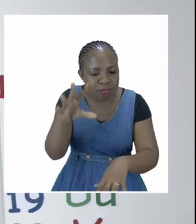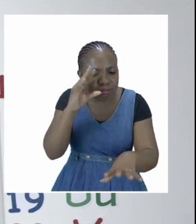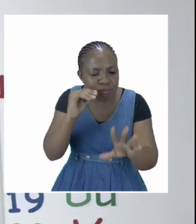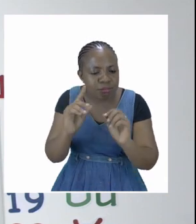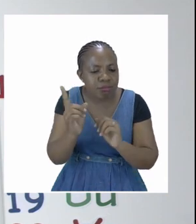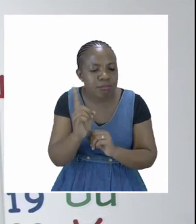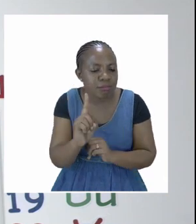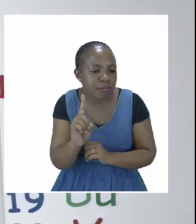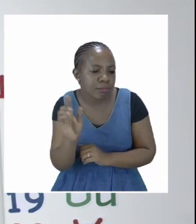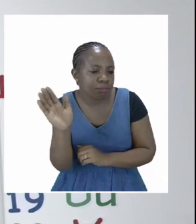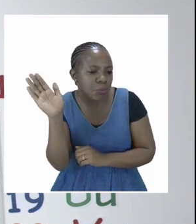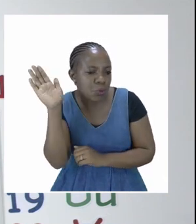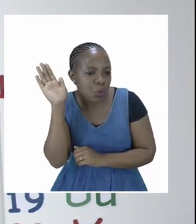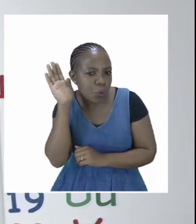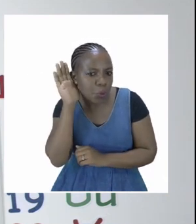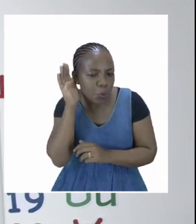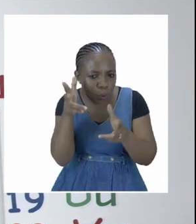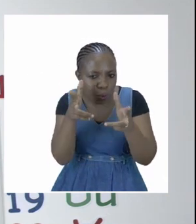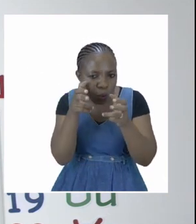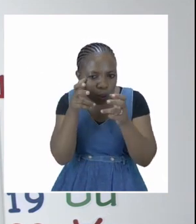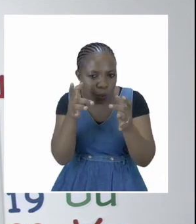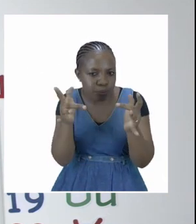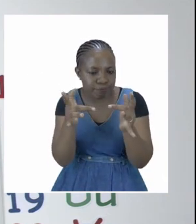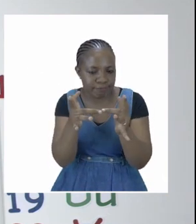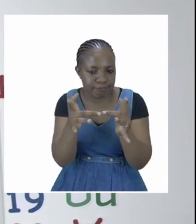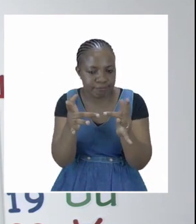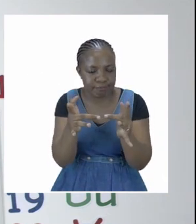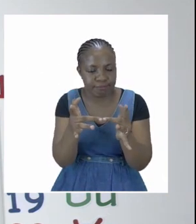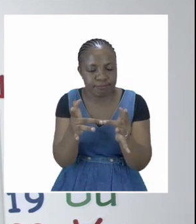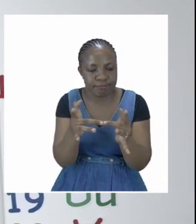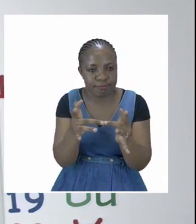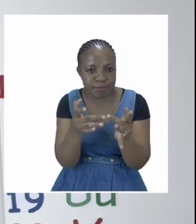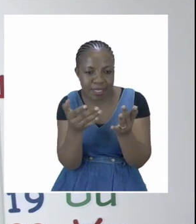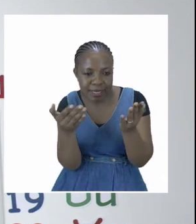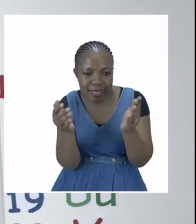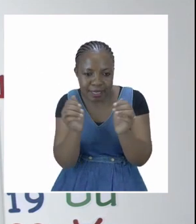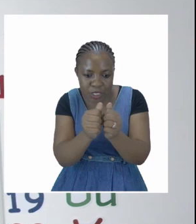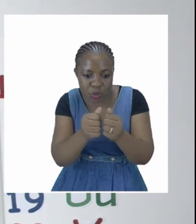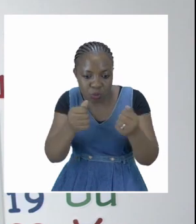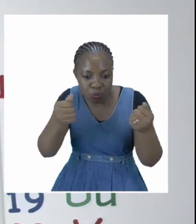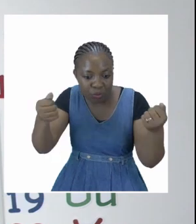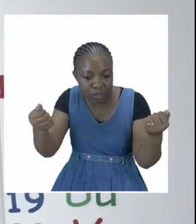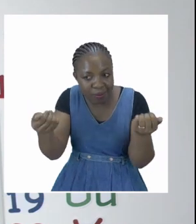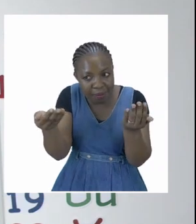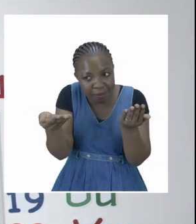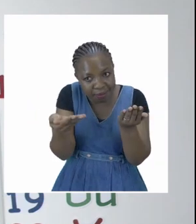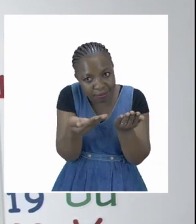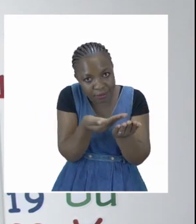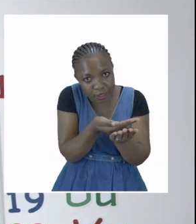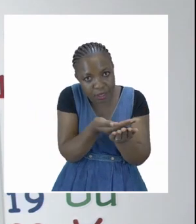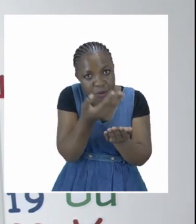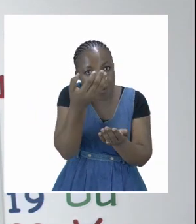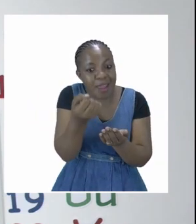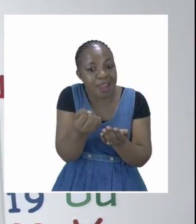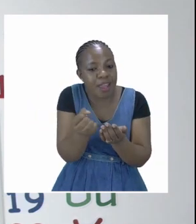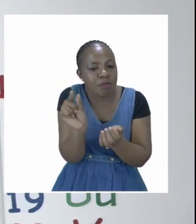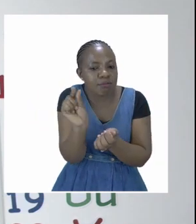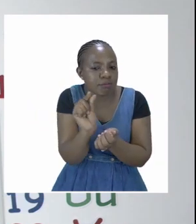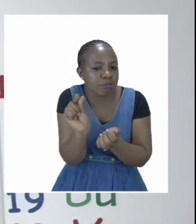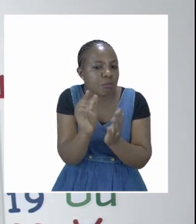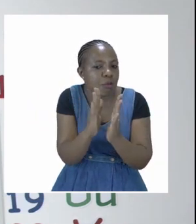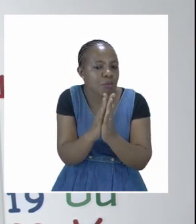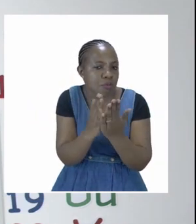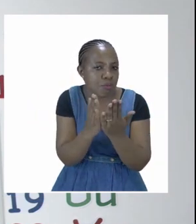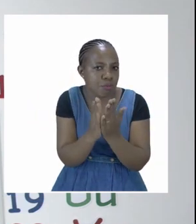or watching online. Inside the newspapers, there is an insert of the lesson